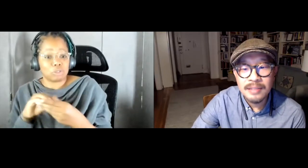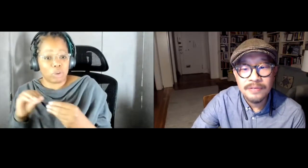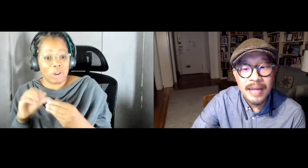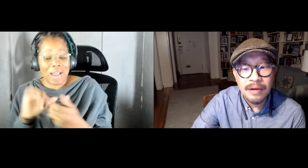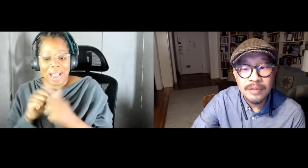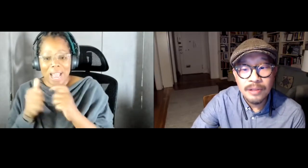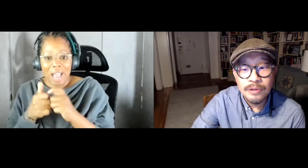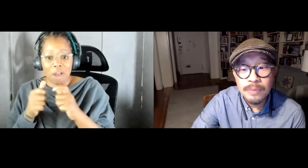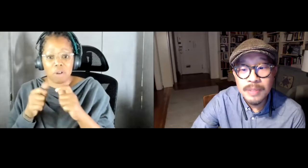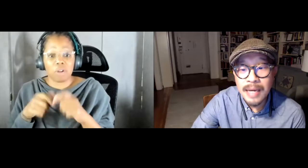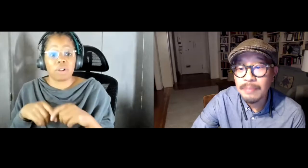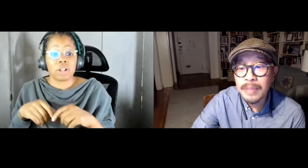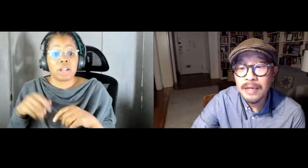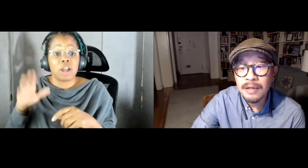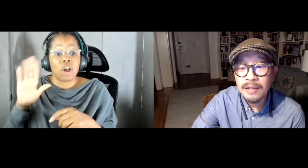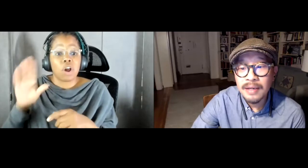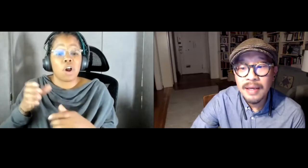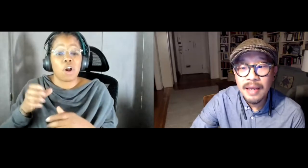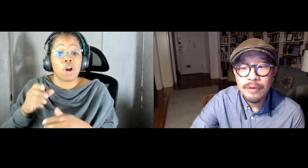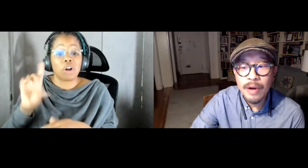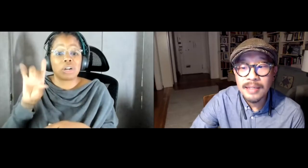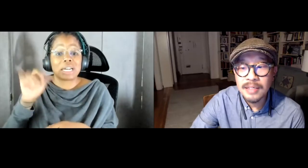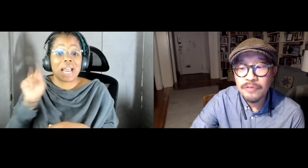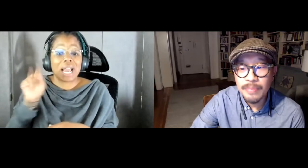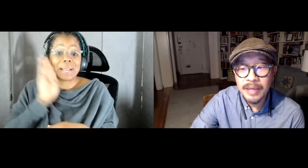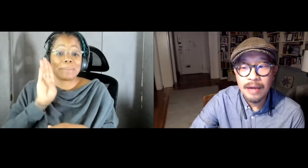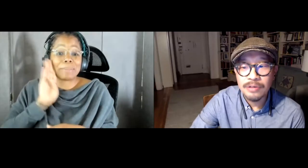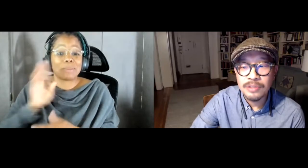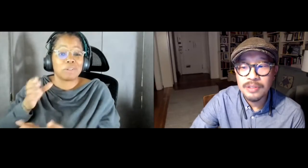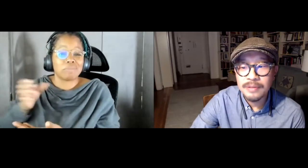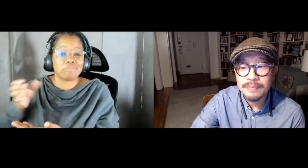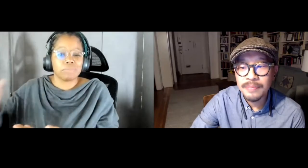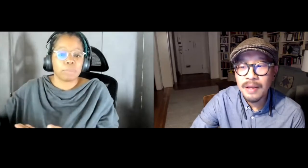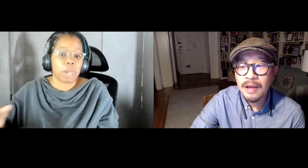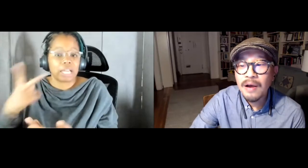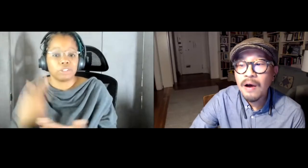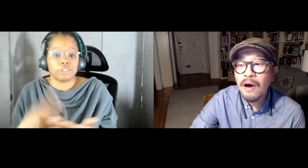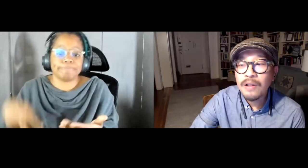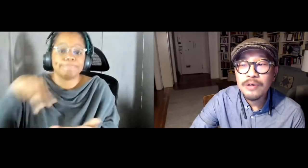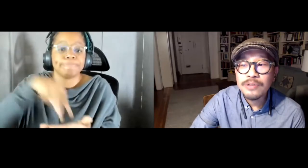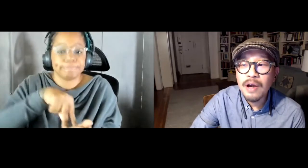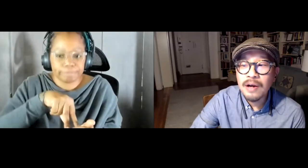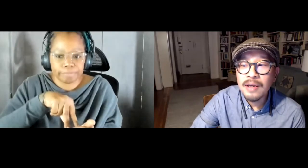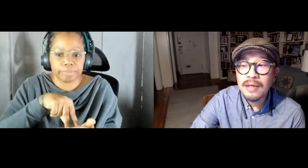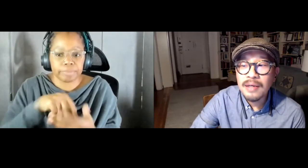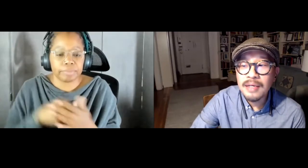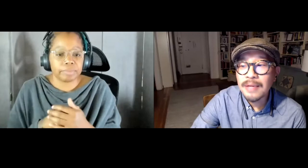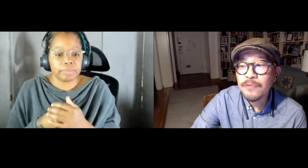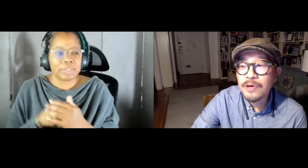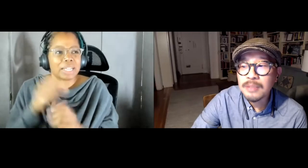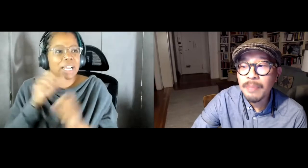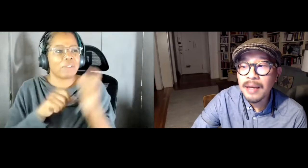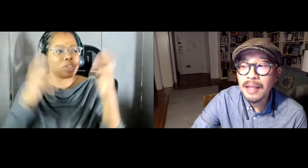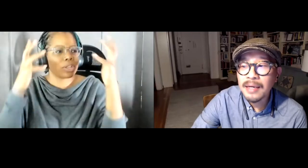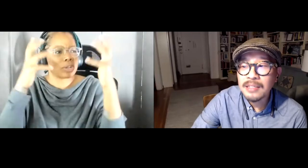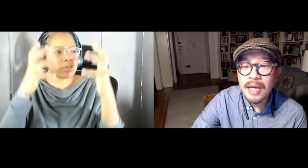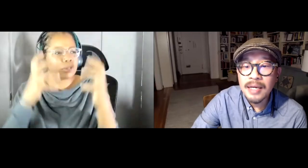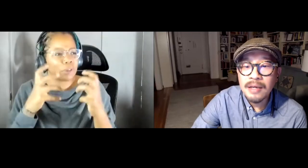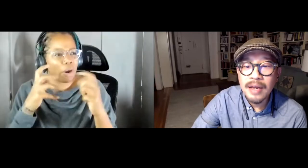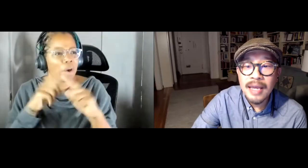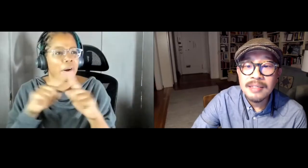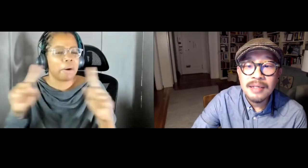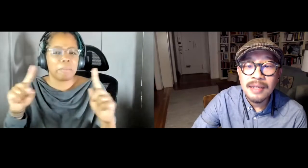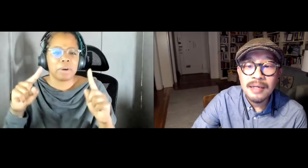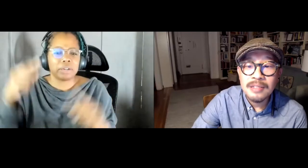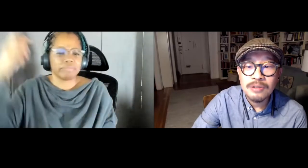her glass of now diluted diet beer and rising from the couch. All goes dark, except for a spotlight